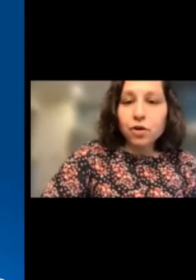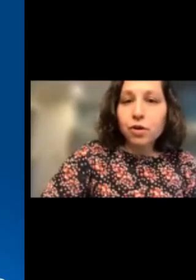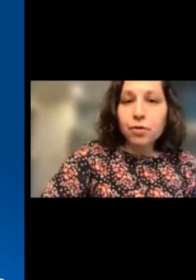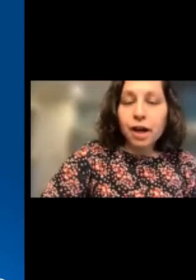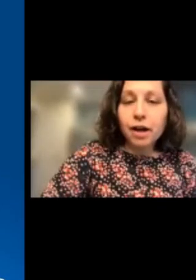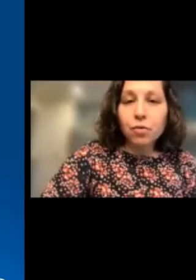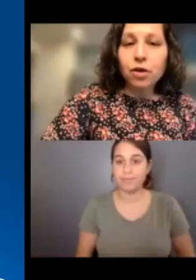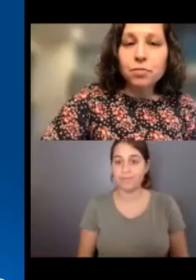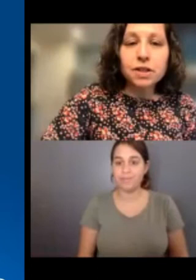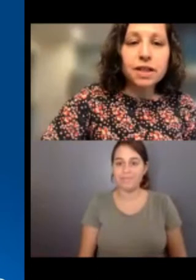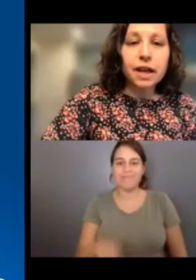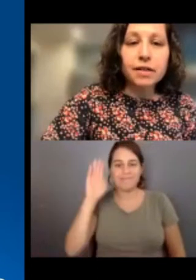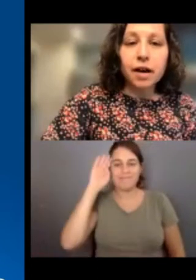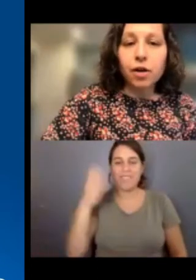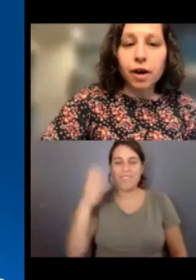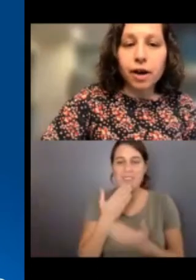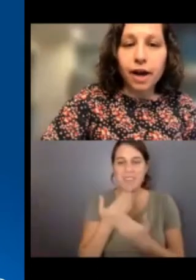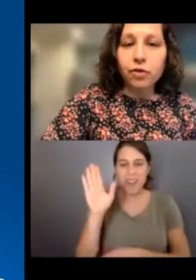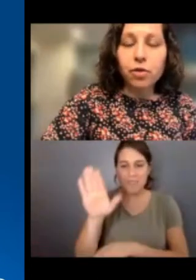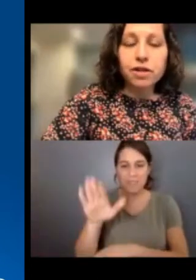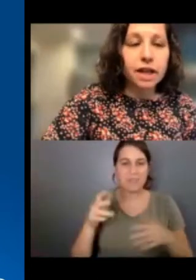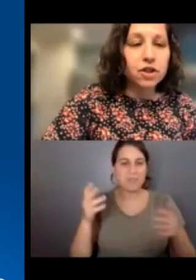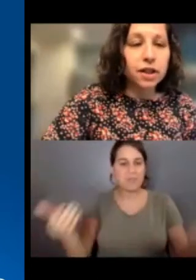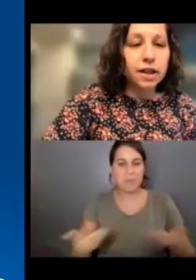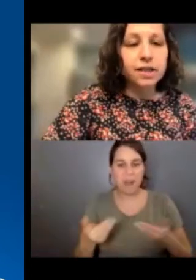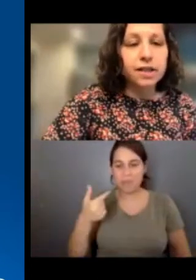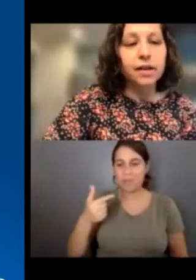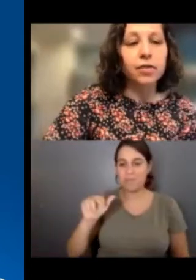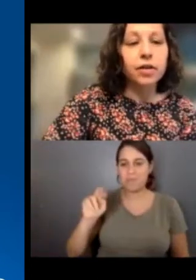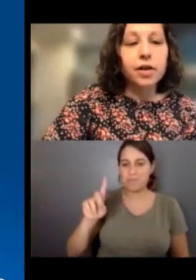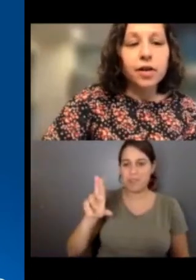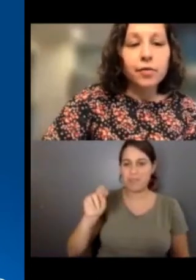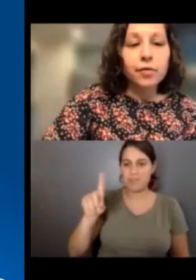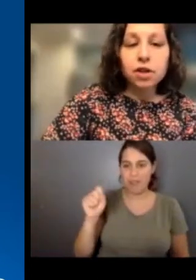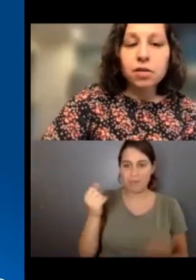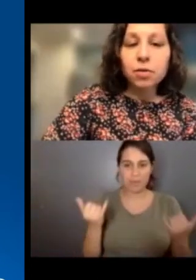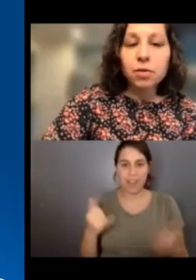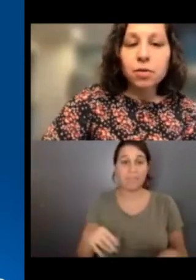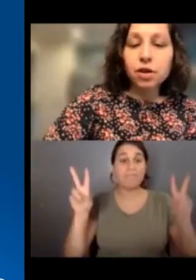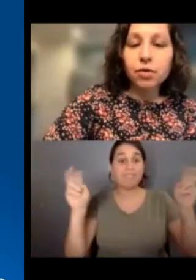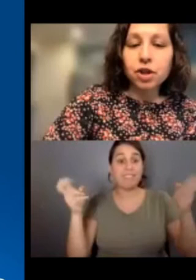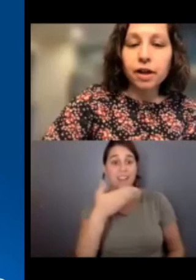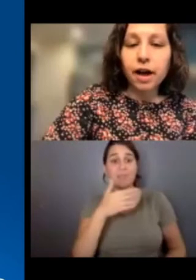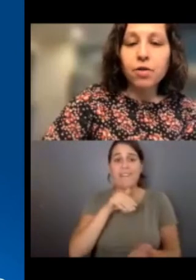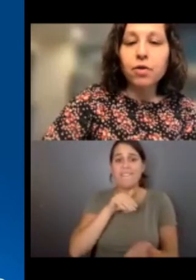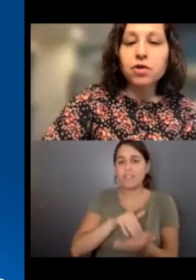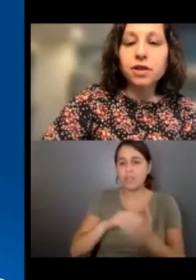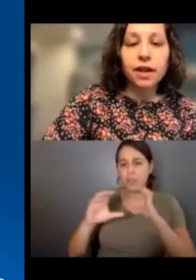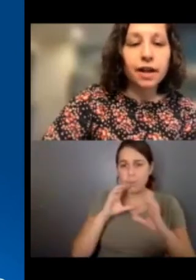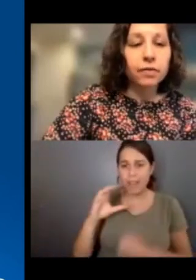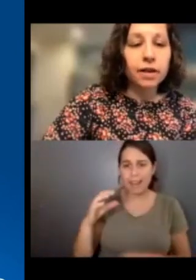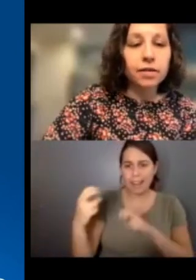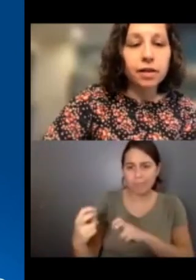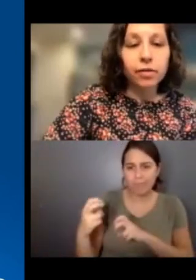Good afternoon and welcome to today's Grand Rounds presentation entitled Physician Communication Coaching, How Coaches